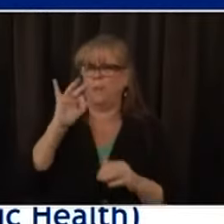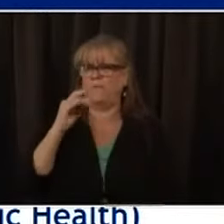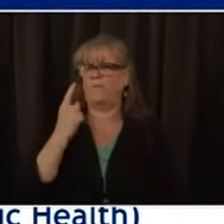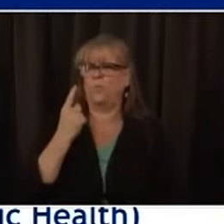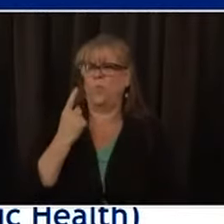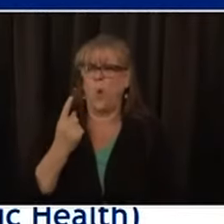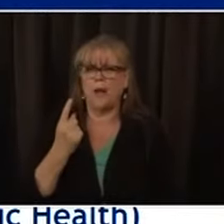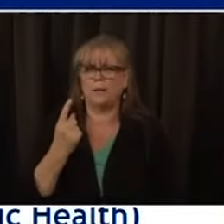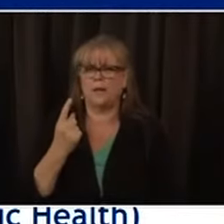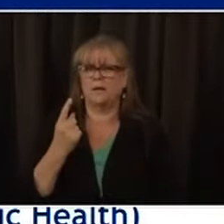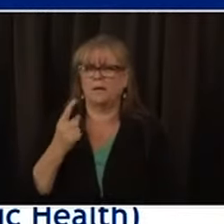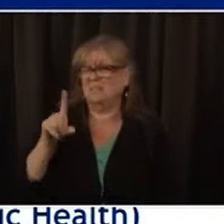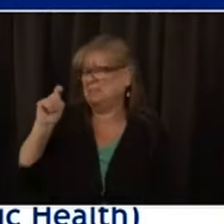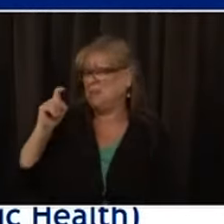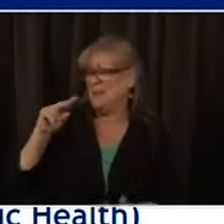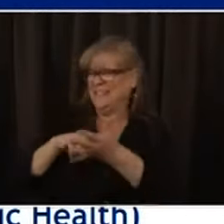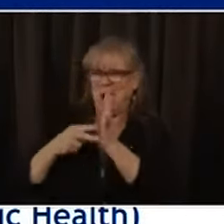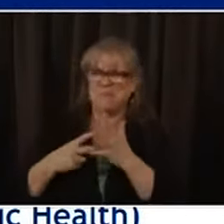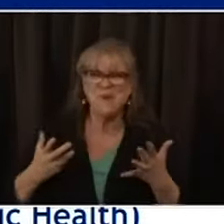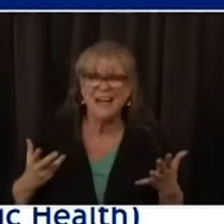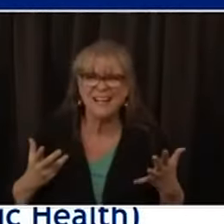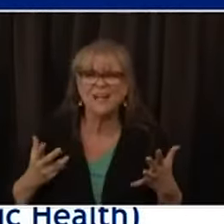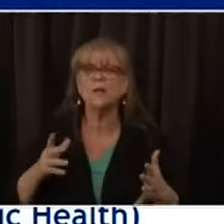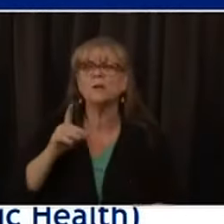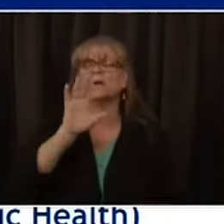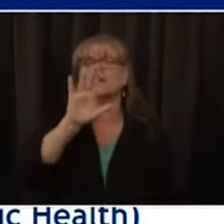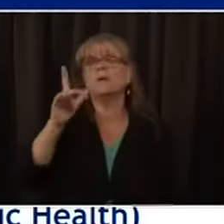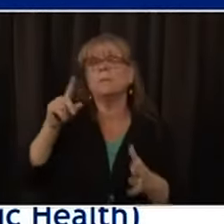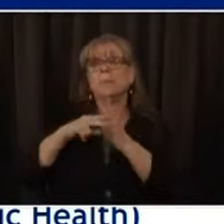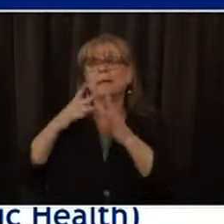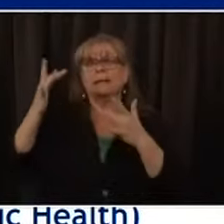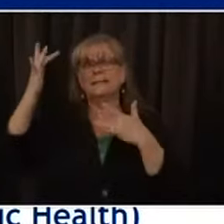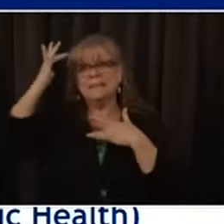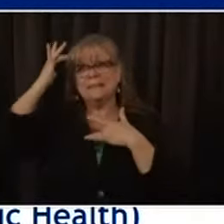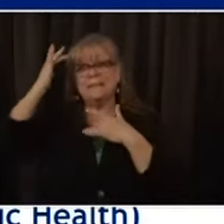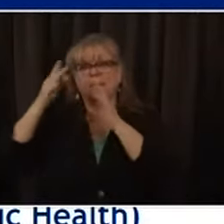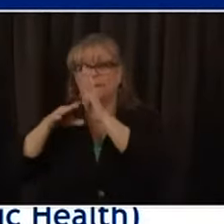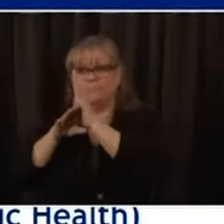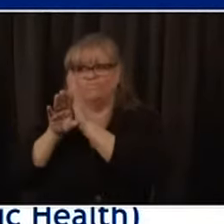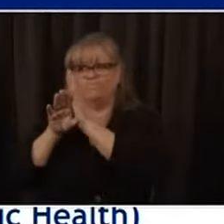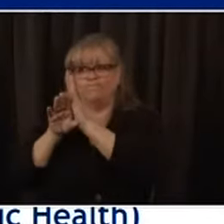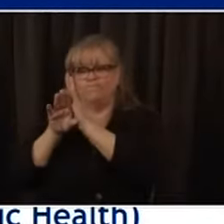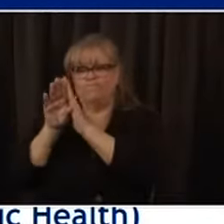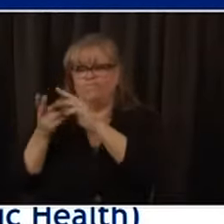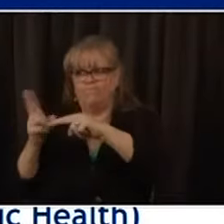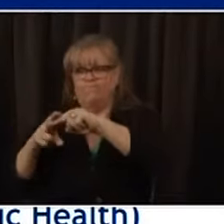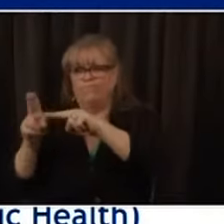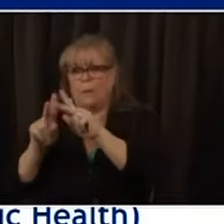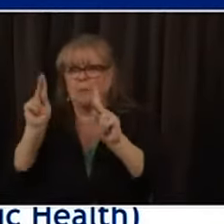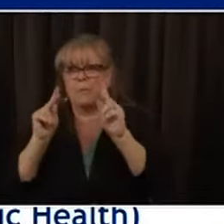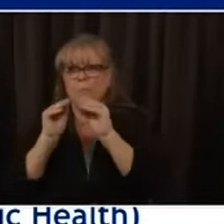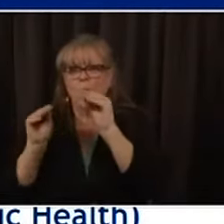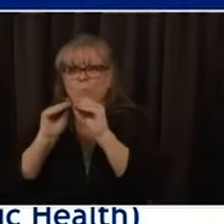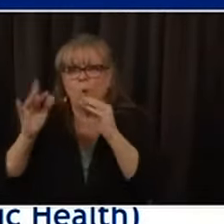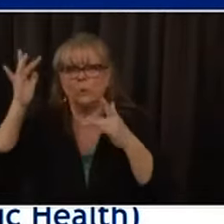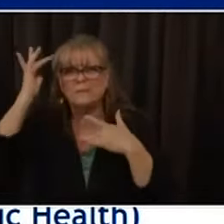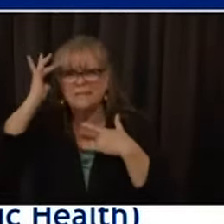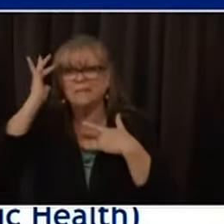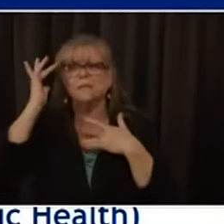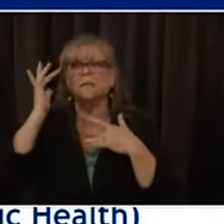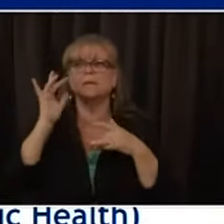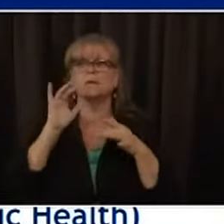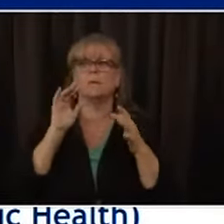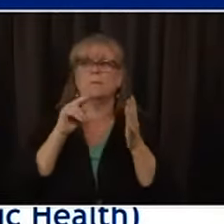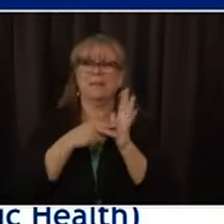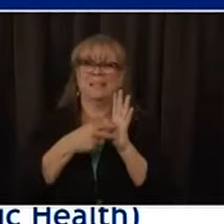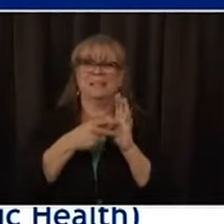that infections are increasing in Colorado. Currently, they estimate that 1 in 196